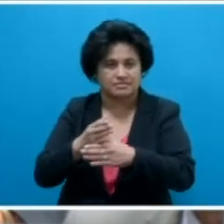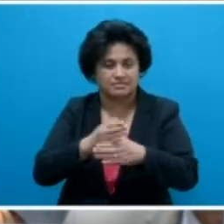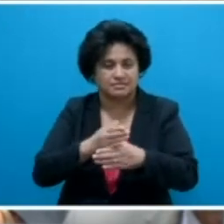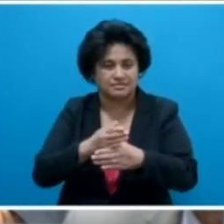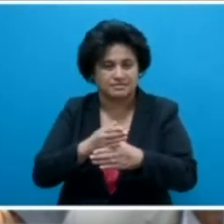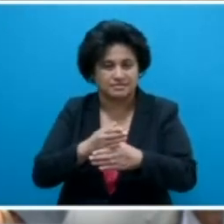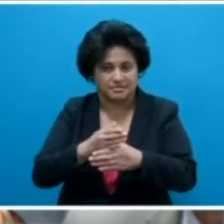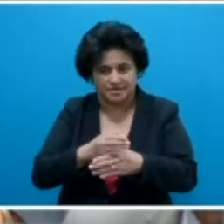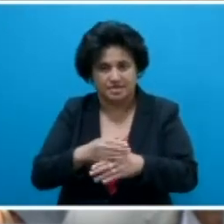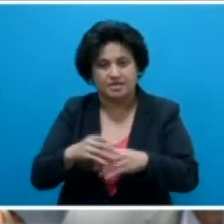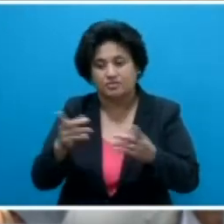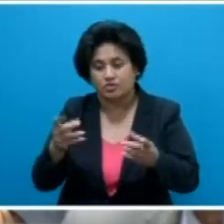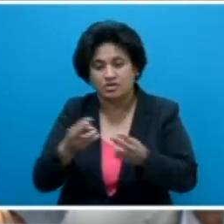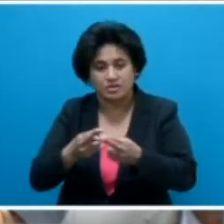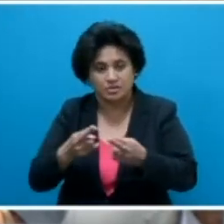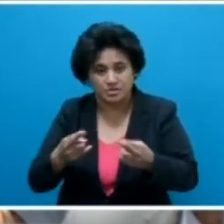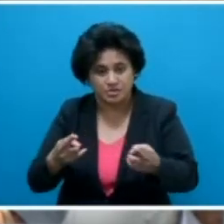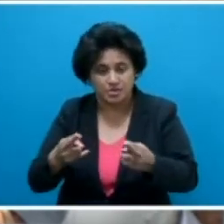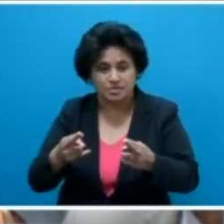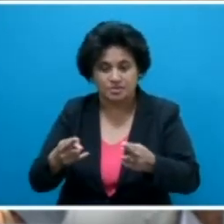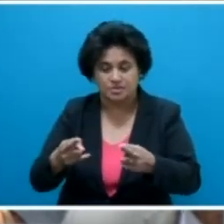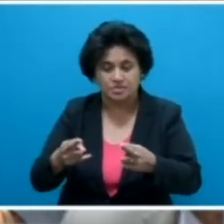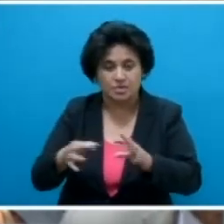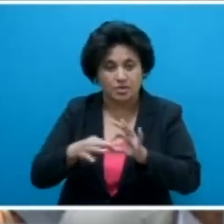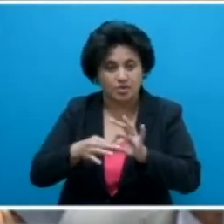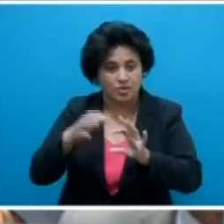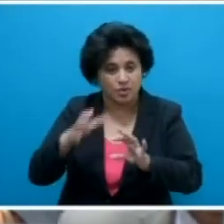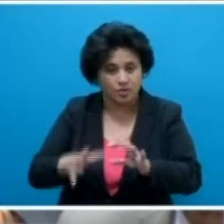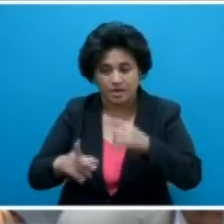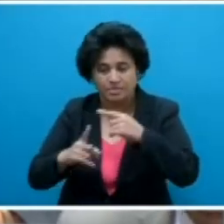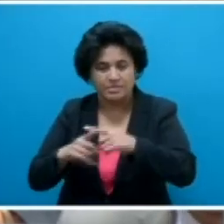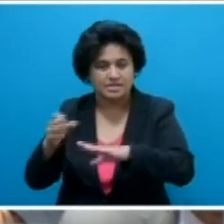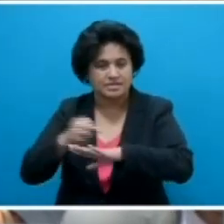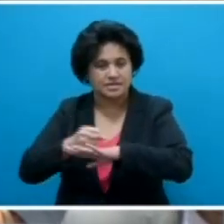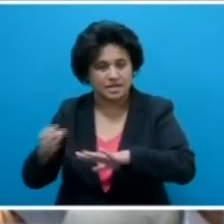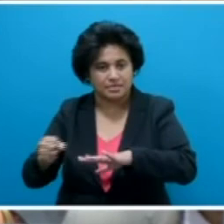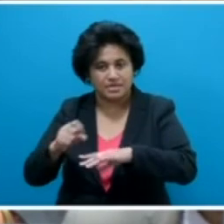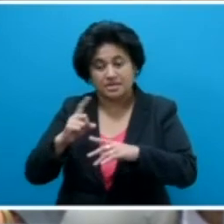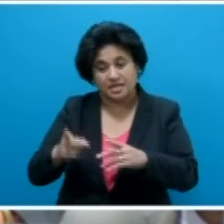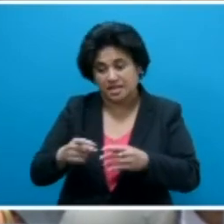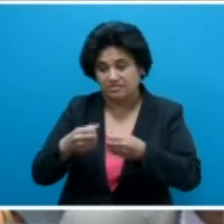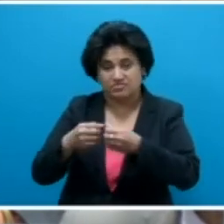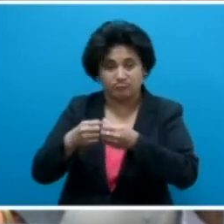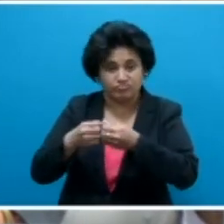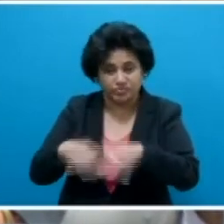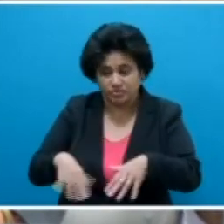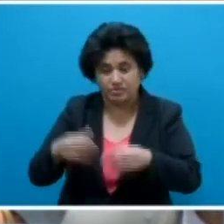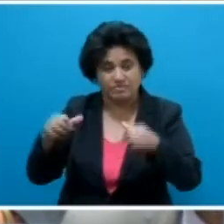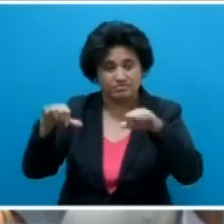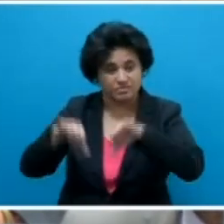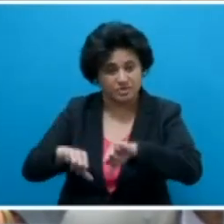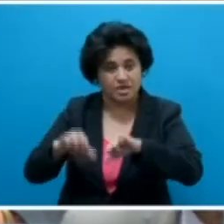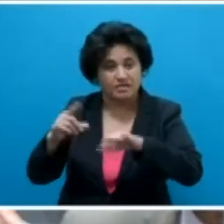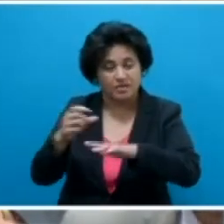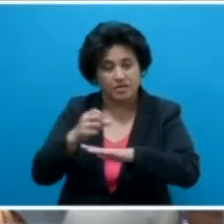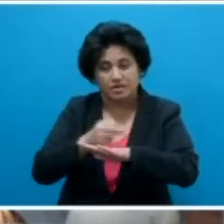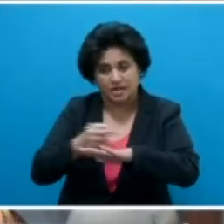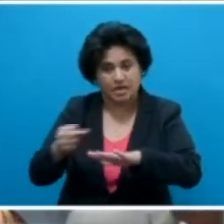to the government. When government loses, the entire nation loses out on opportunities for